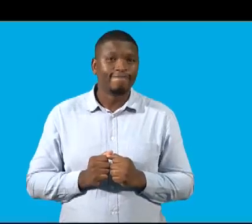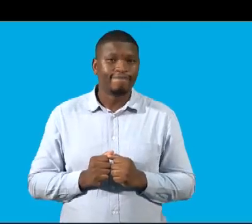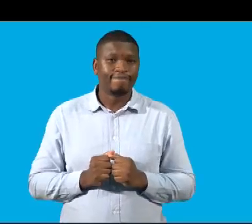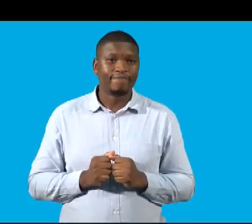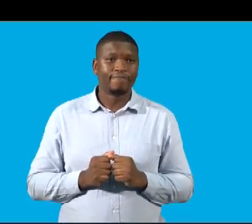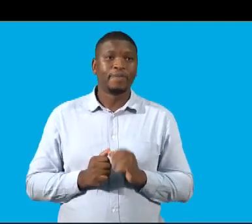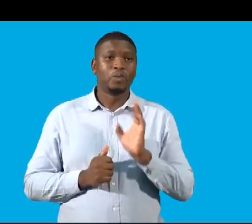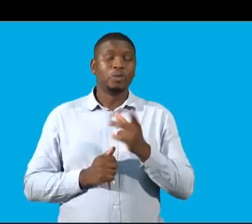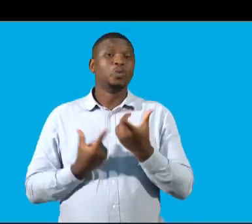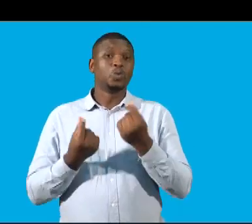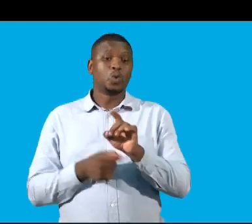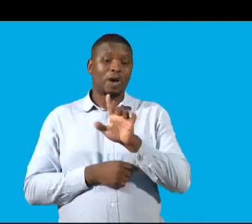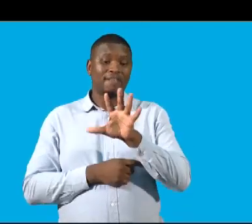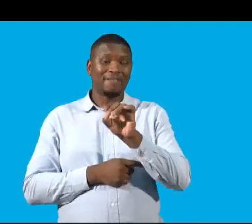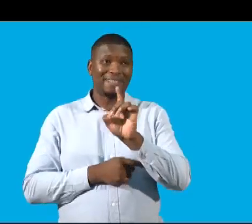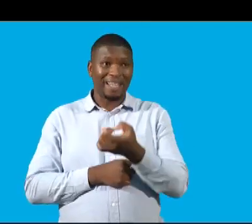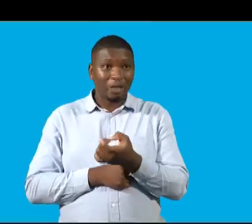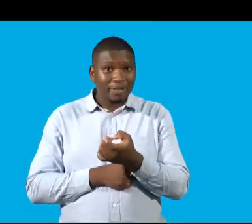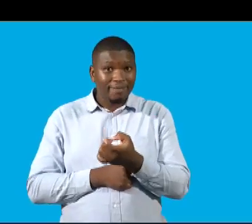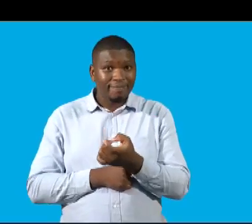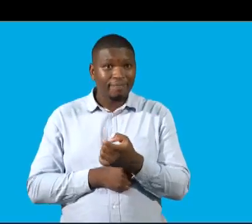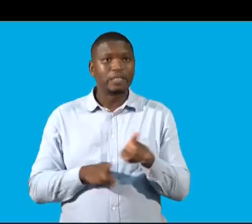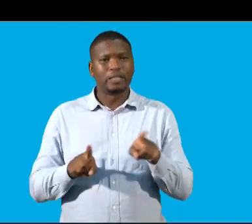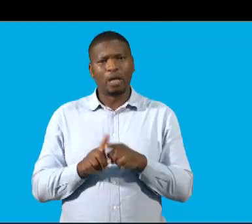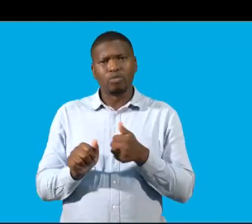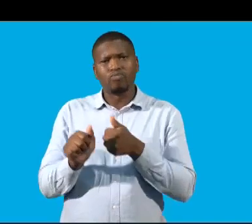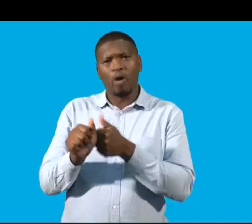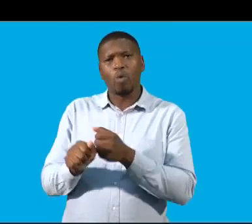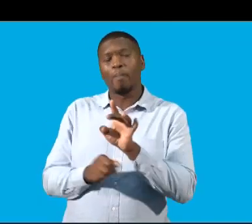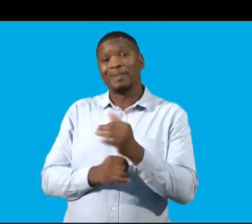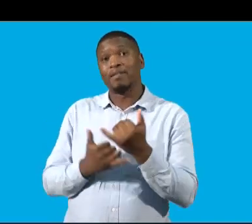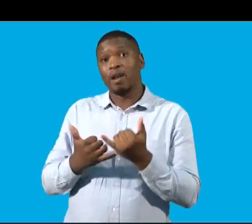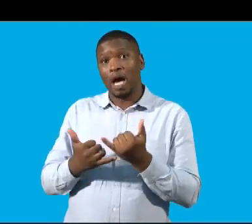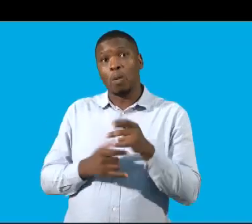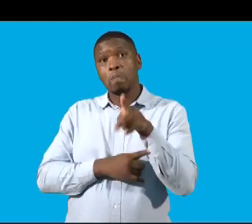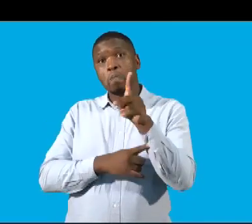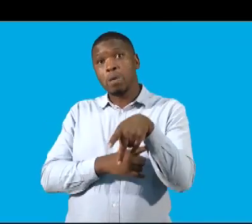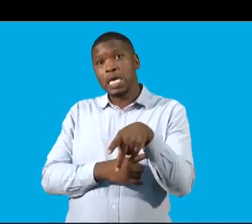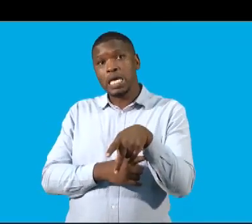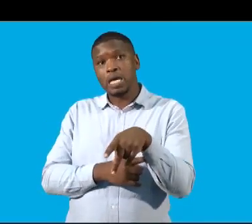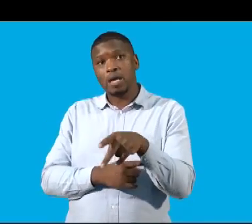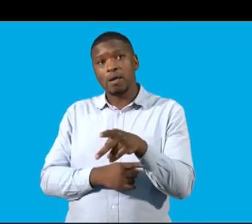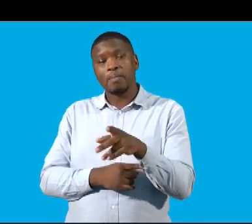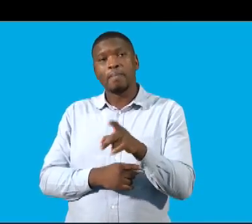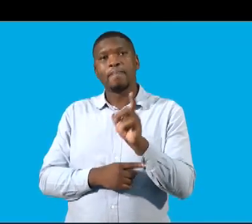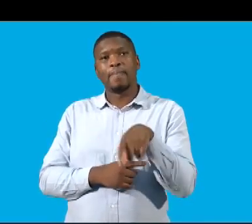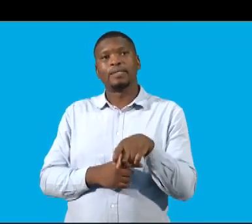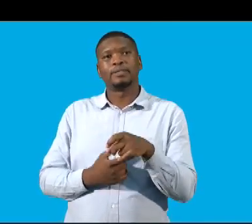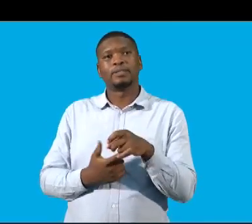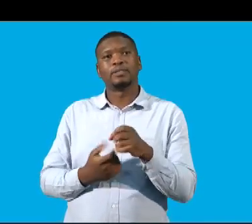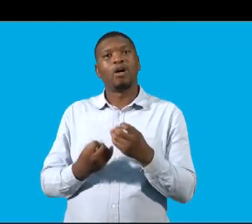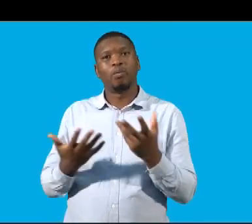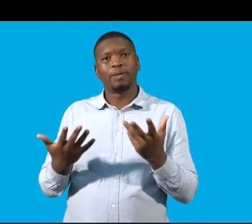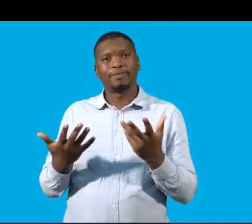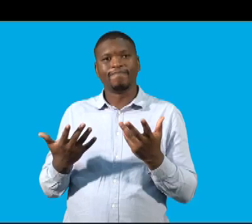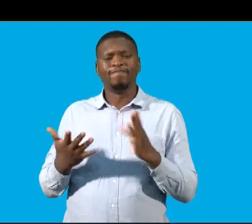That, of course, would be the 150,000. So we're going to use the same formula. But for this case, our P is going